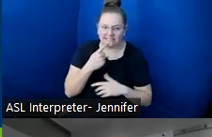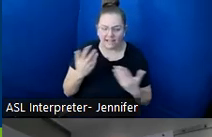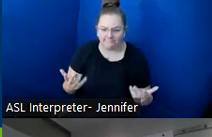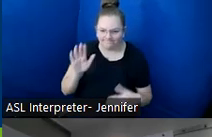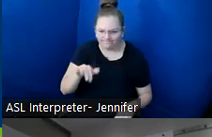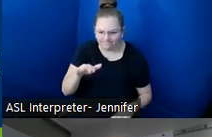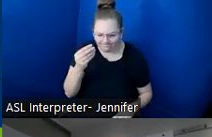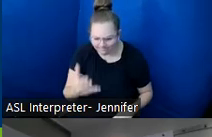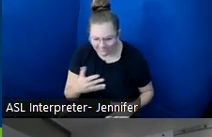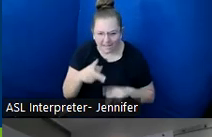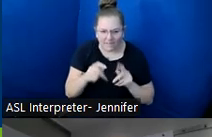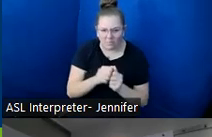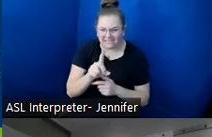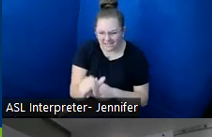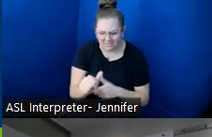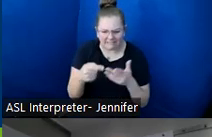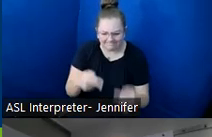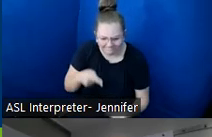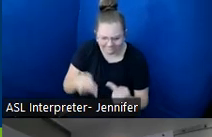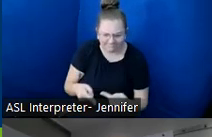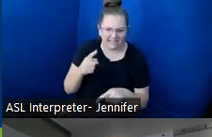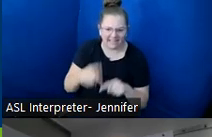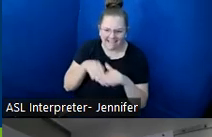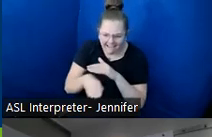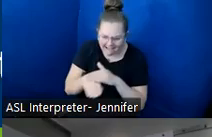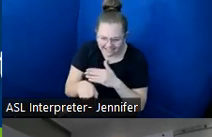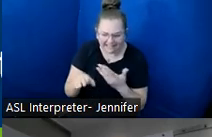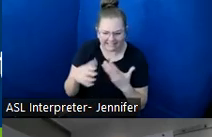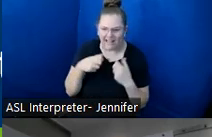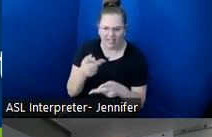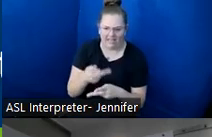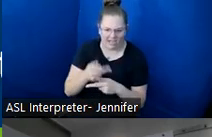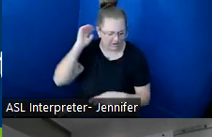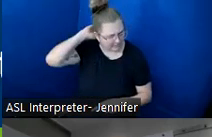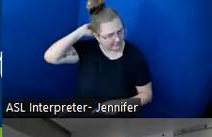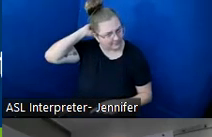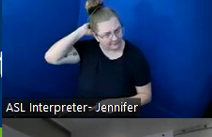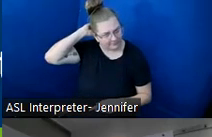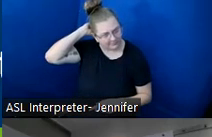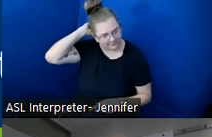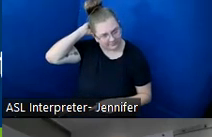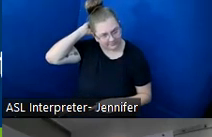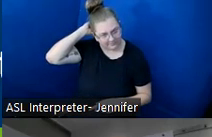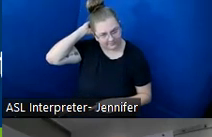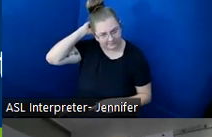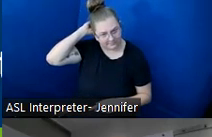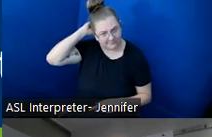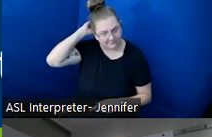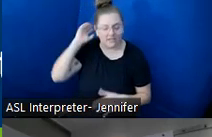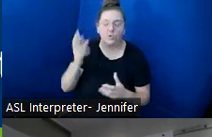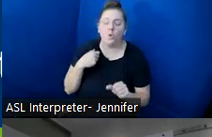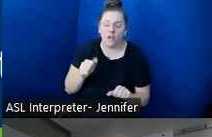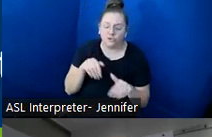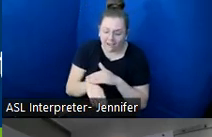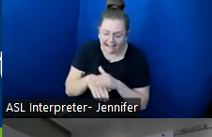need help accessing care. And so they said, we want to improve the care and access to primary, preventive, and